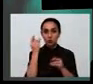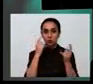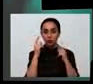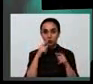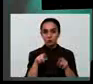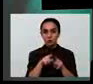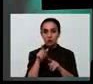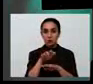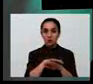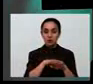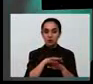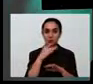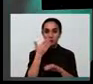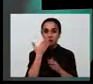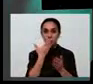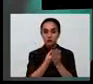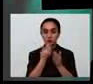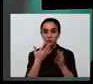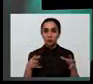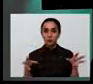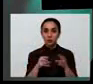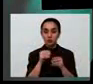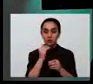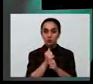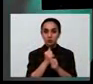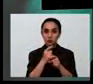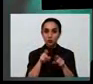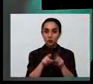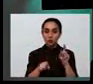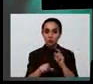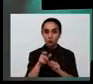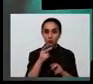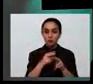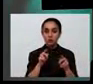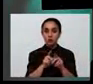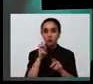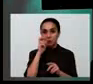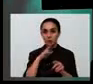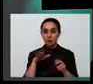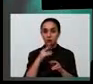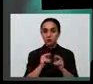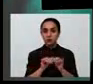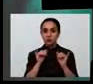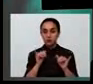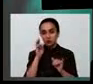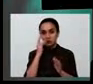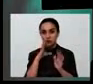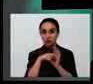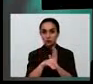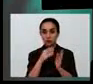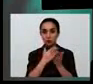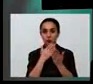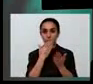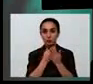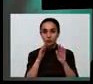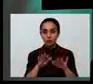o'sha xalqni, millatni birlashtirish yo'lida, ya'ni o'sha mamlakatni rivojlangan davlatlar qatoriga